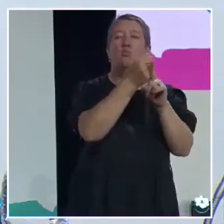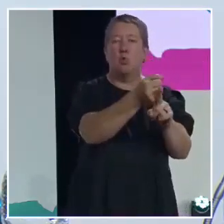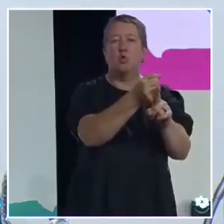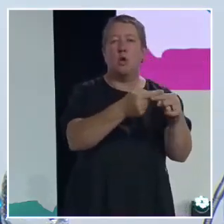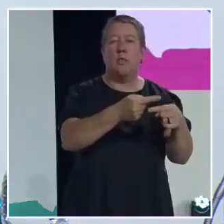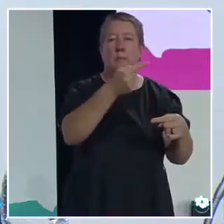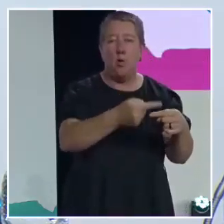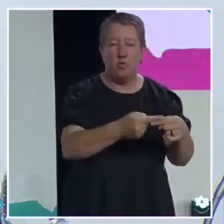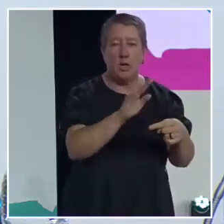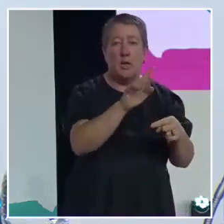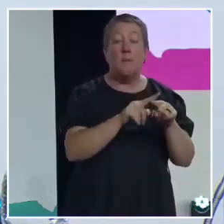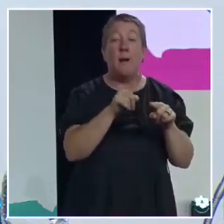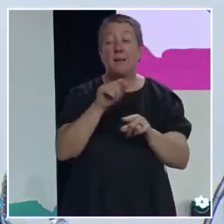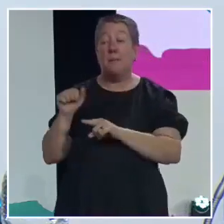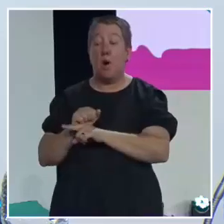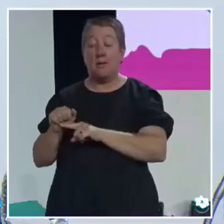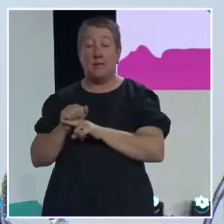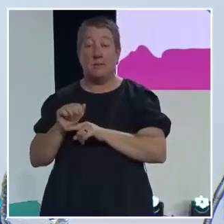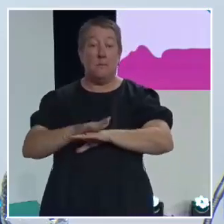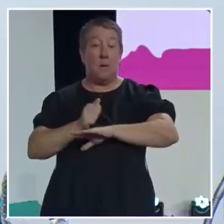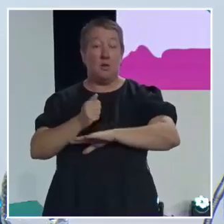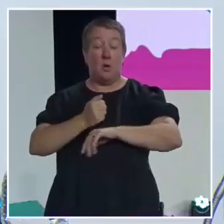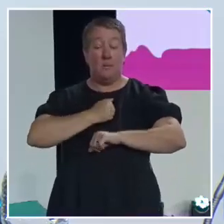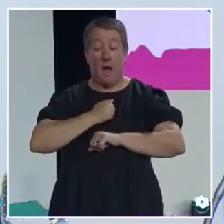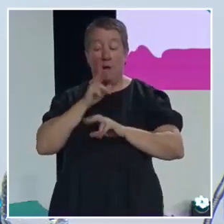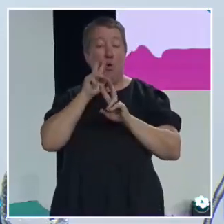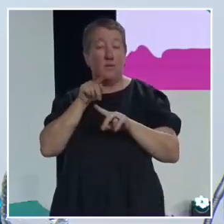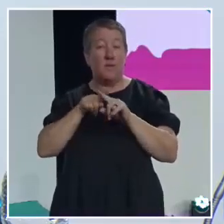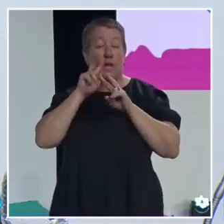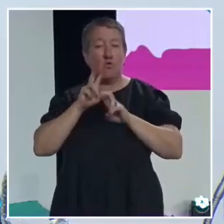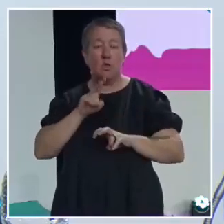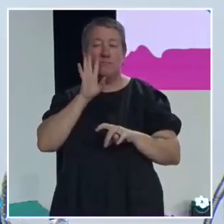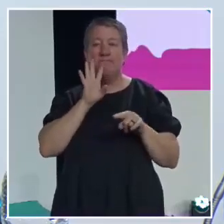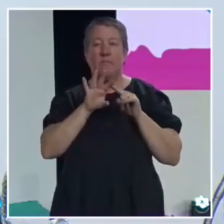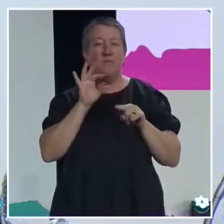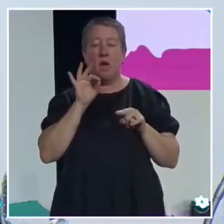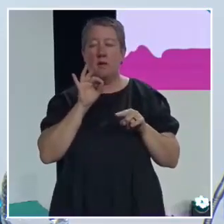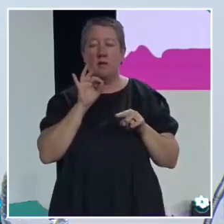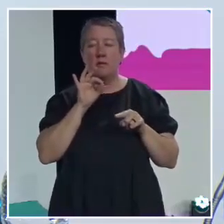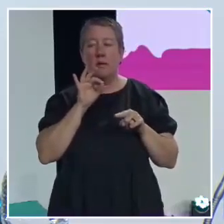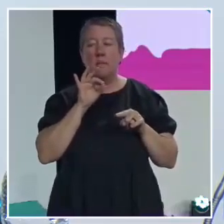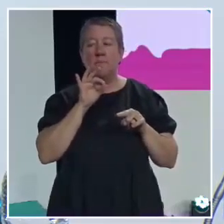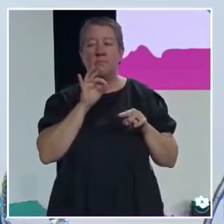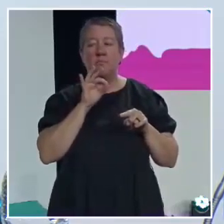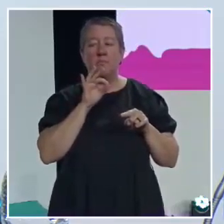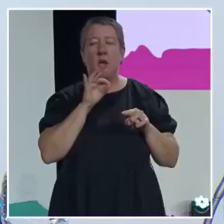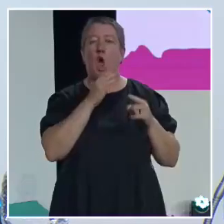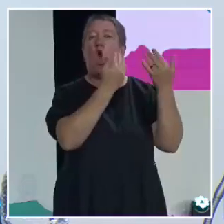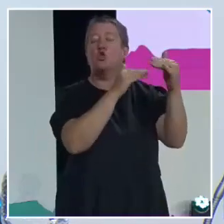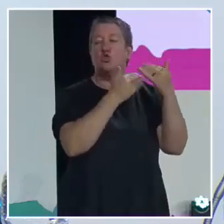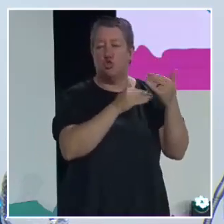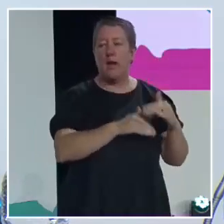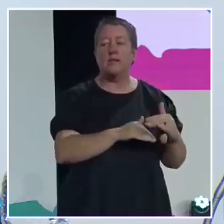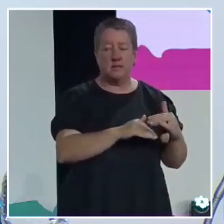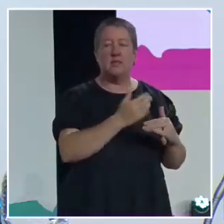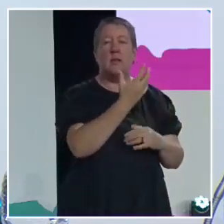in practice, based on my observation and research, I find that there are many constraints of PDB. One constraint exactly is